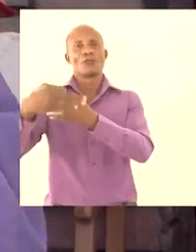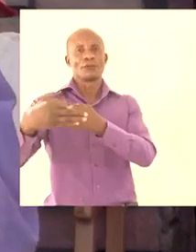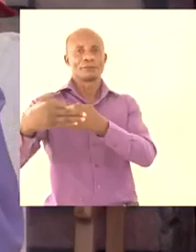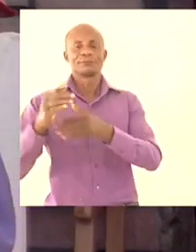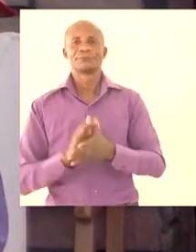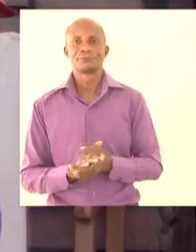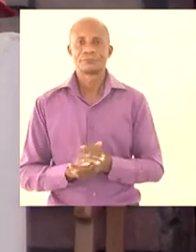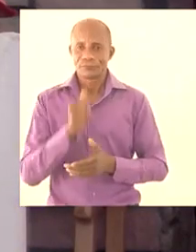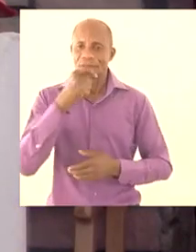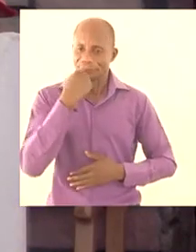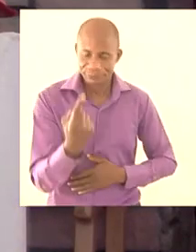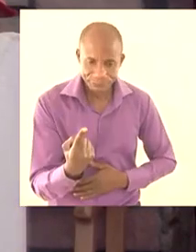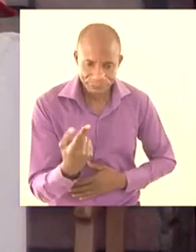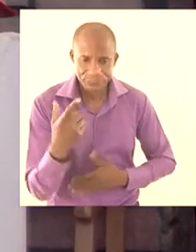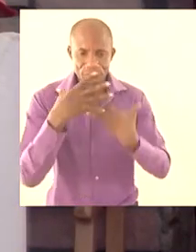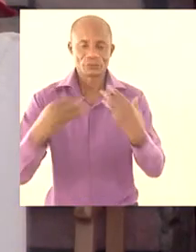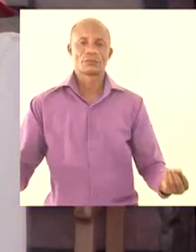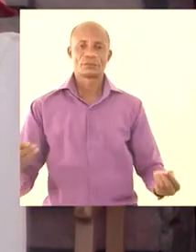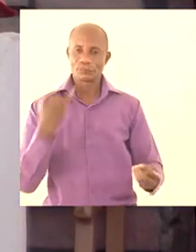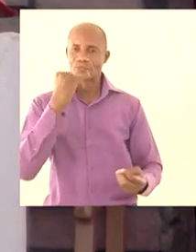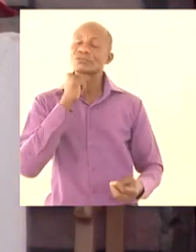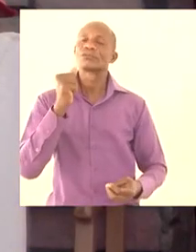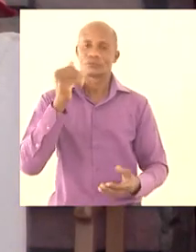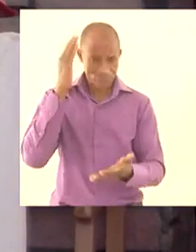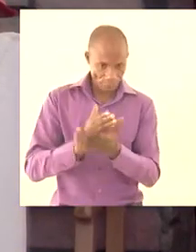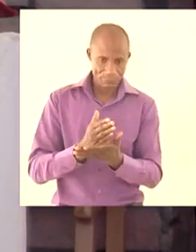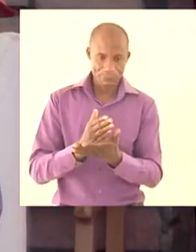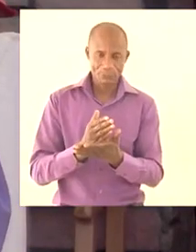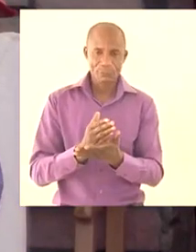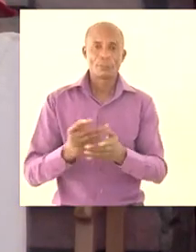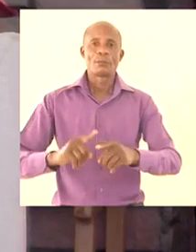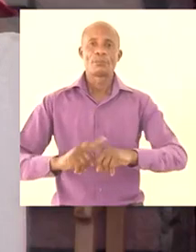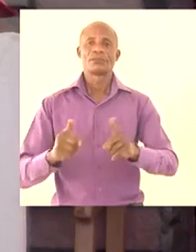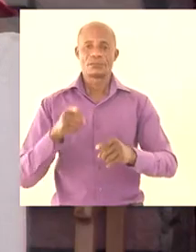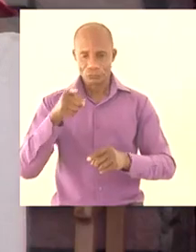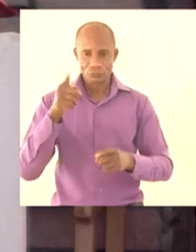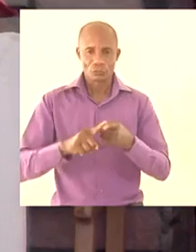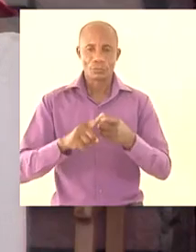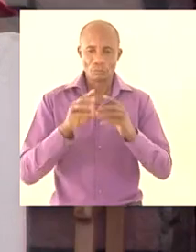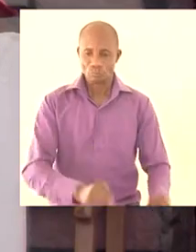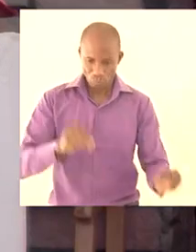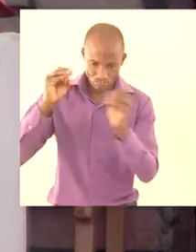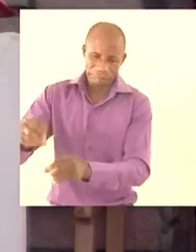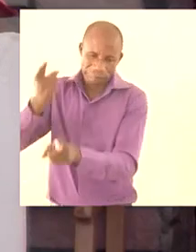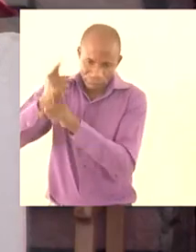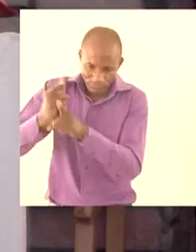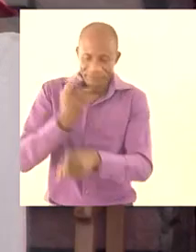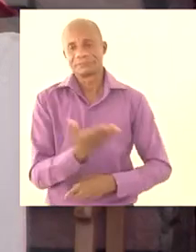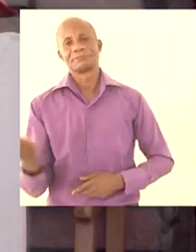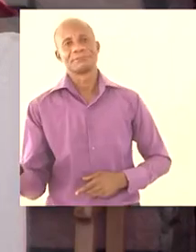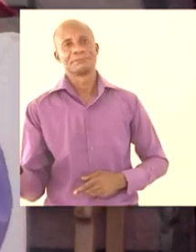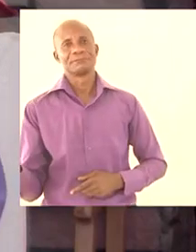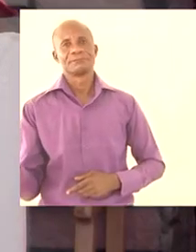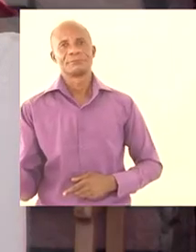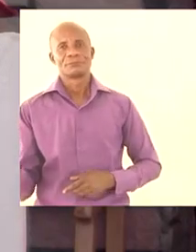saying the solution is not for you to stop going to social media. The solution is for you to be posting correct good things. Inya, isn't